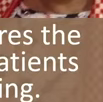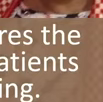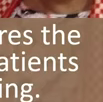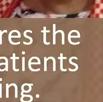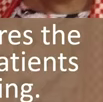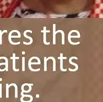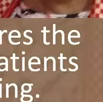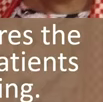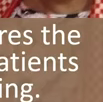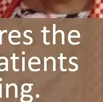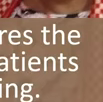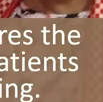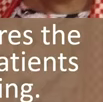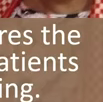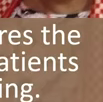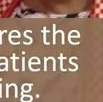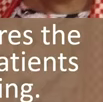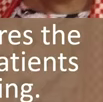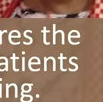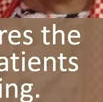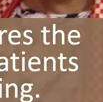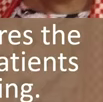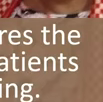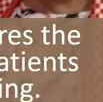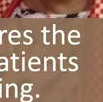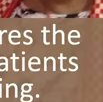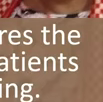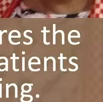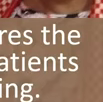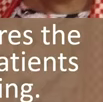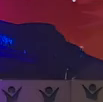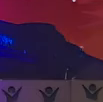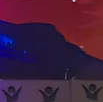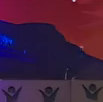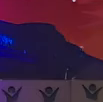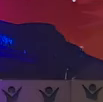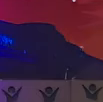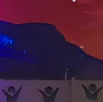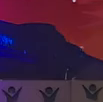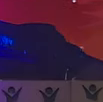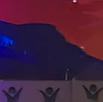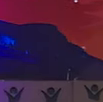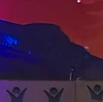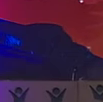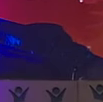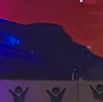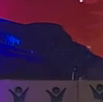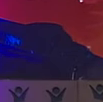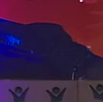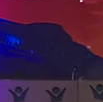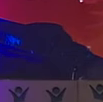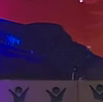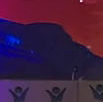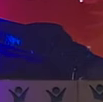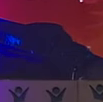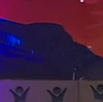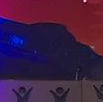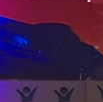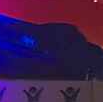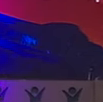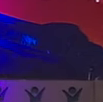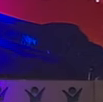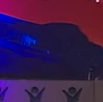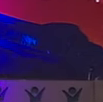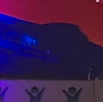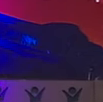the world, they talk about Hope for Africa. Many of them are watching via internet